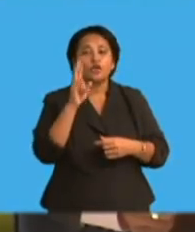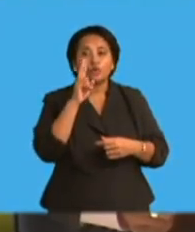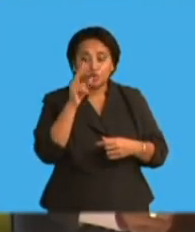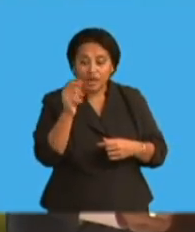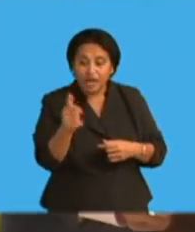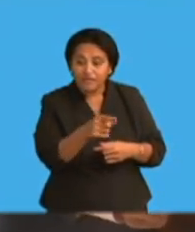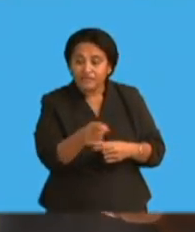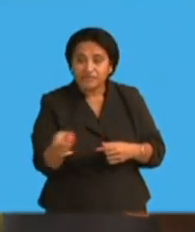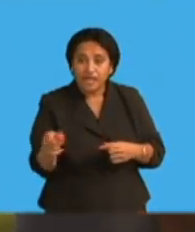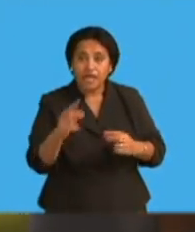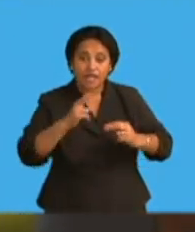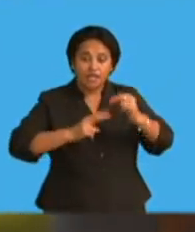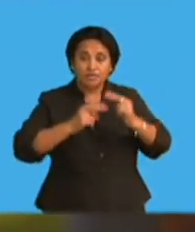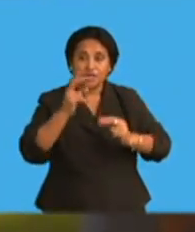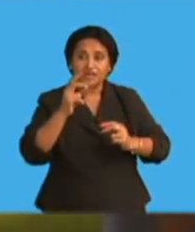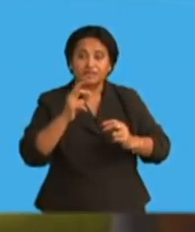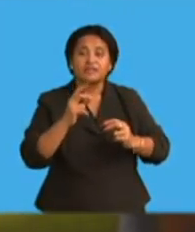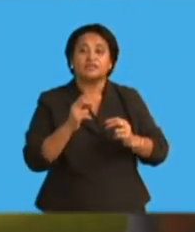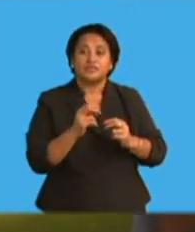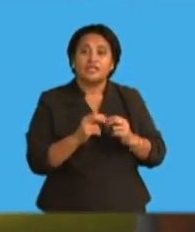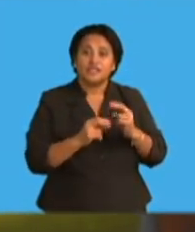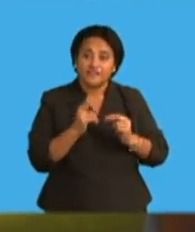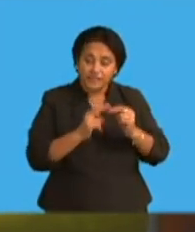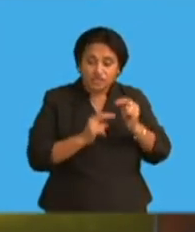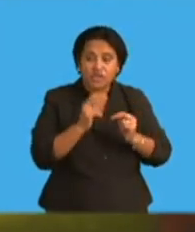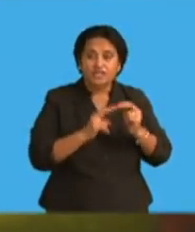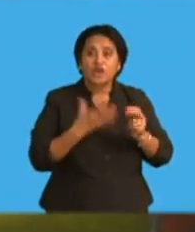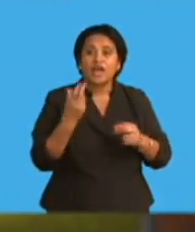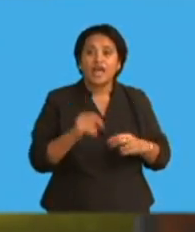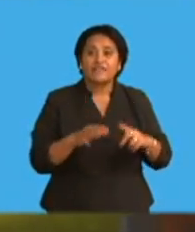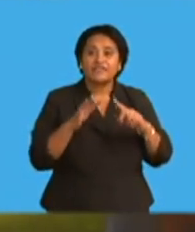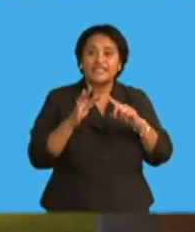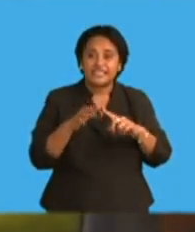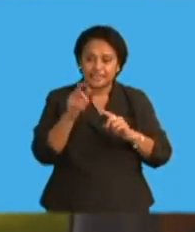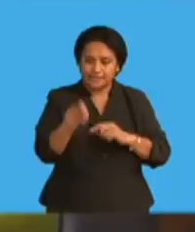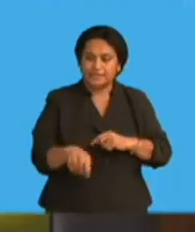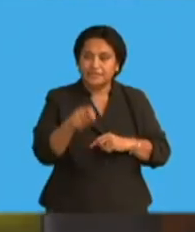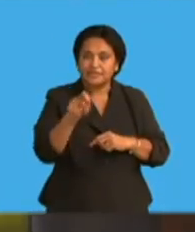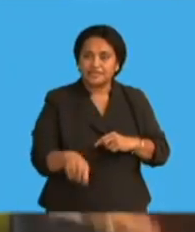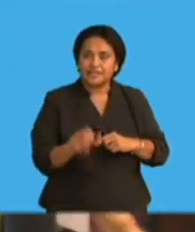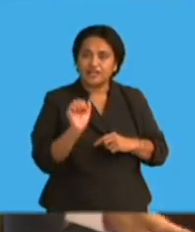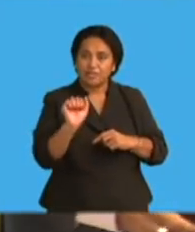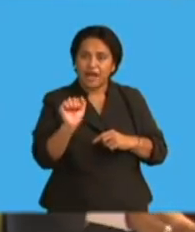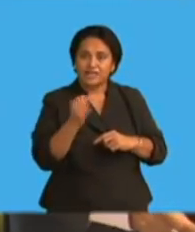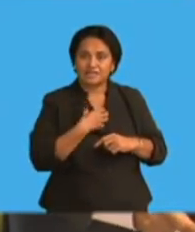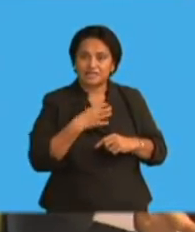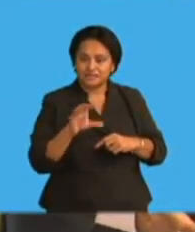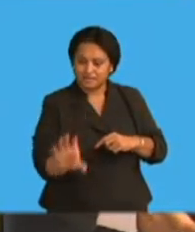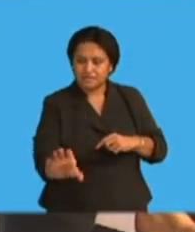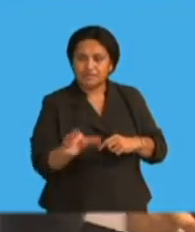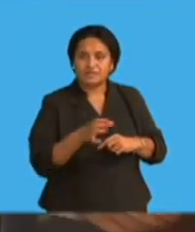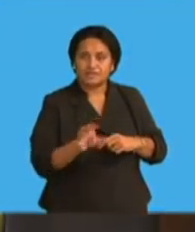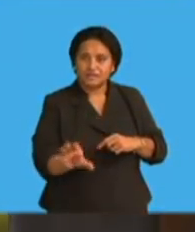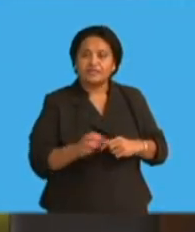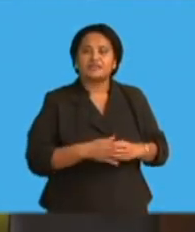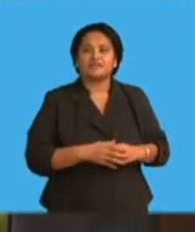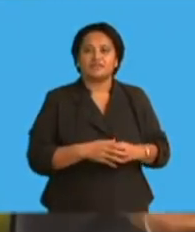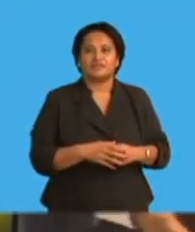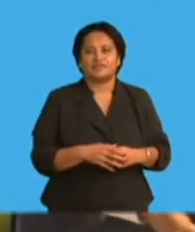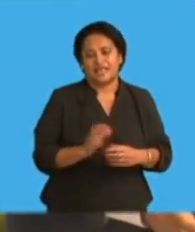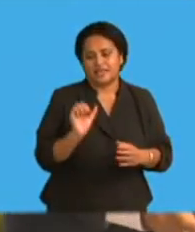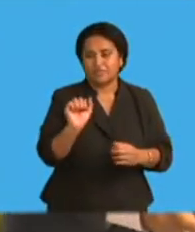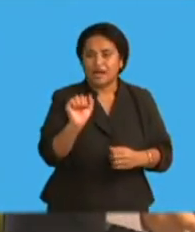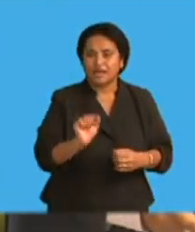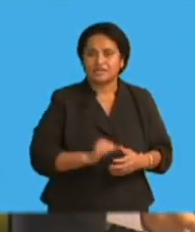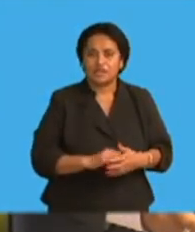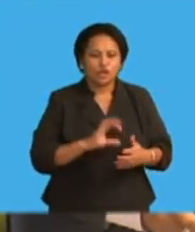continue to build up the infrastructure. E-ticketing, all of these things, Madam Speaker, is happening. They talk about the sugarcane industry, $100 a ton. They don't talk about the cost